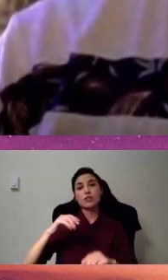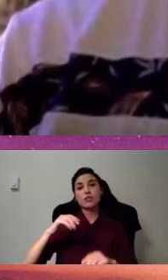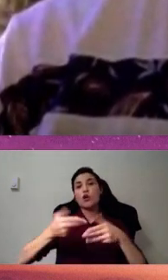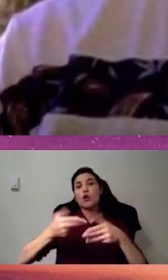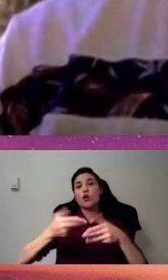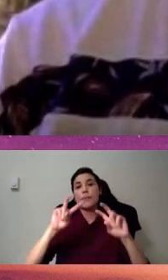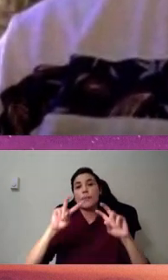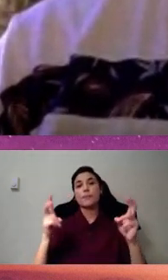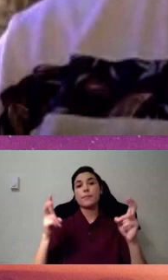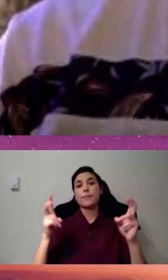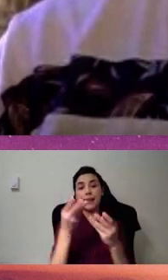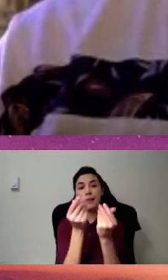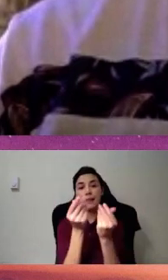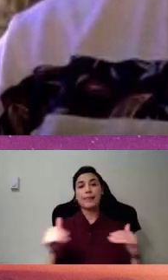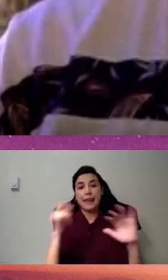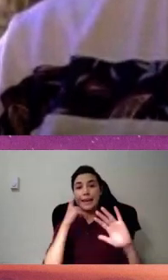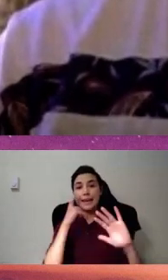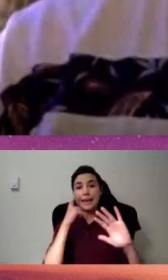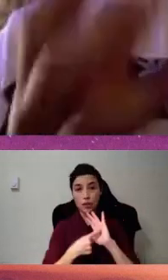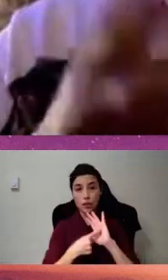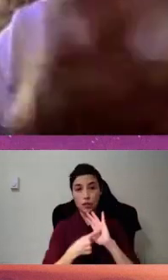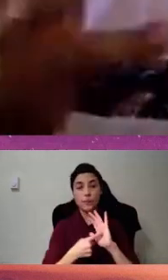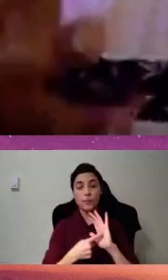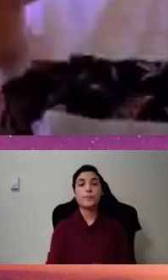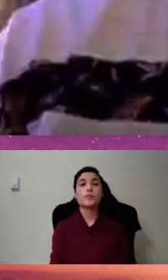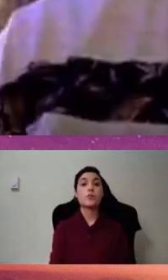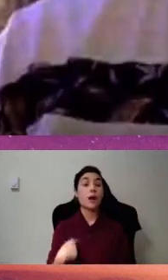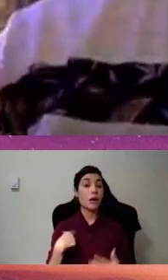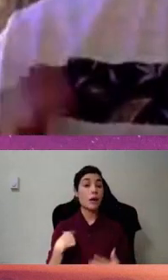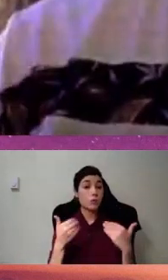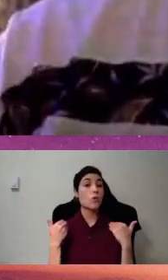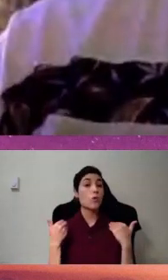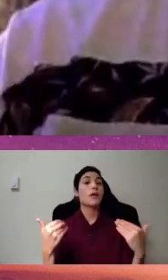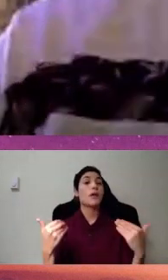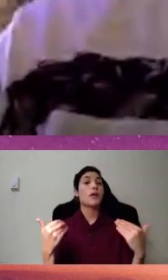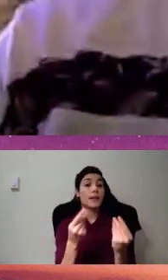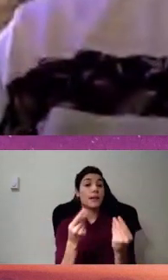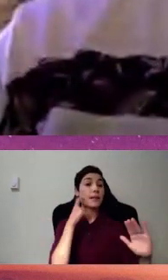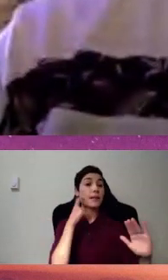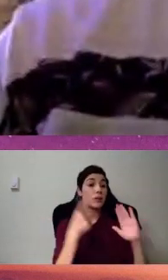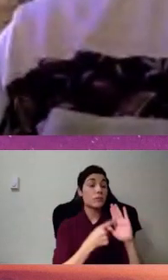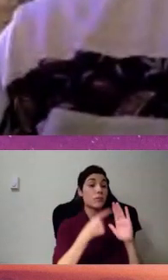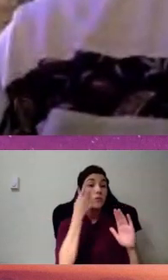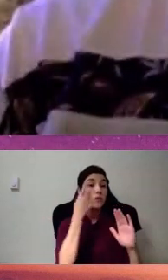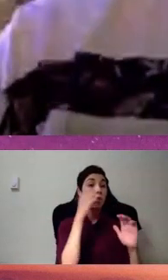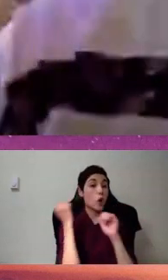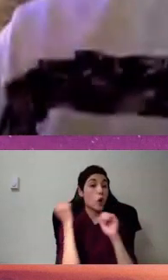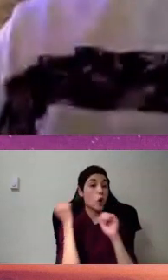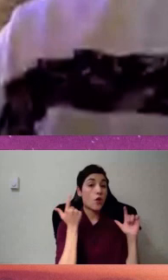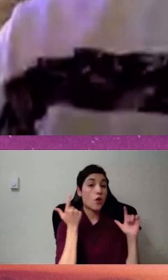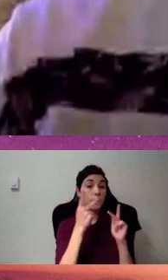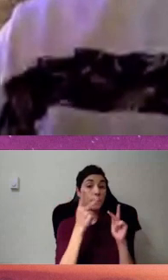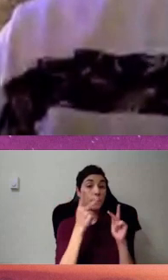So I'd just like to go ahead and do a land acknowledgement for all of our stationed areas, respectively.